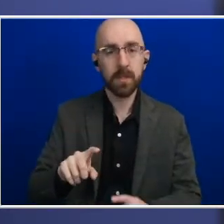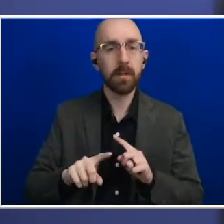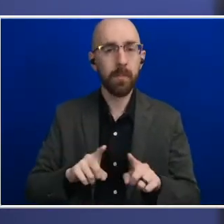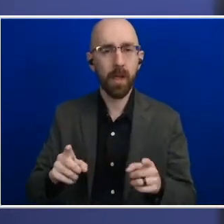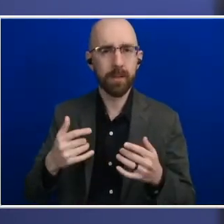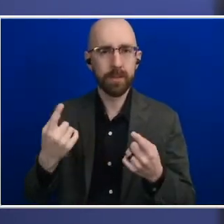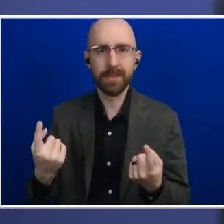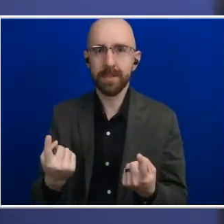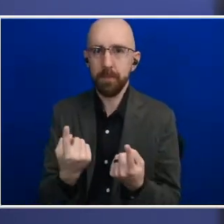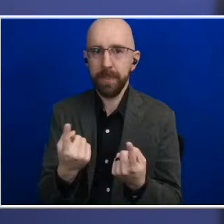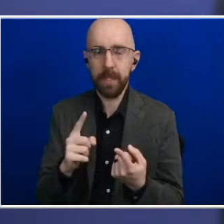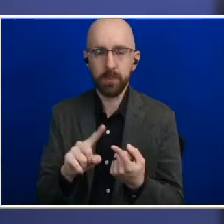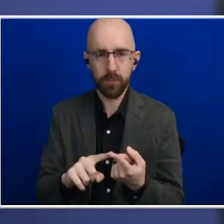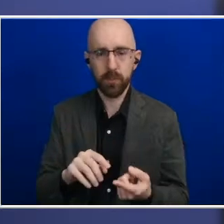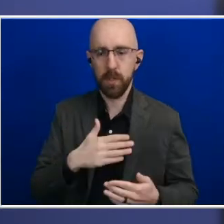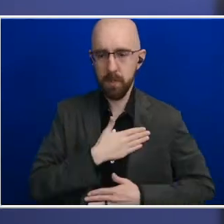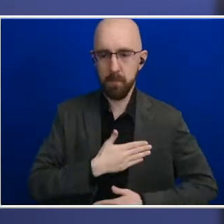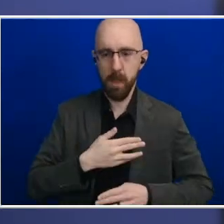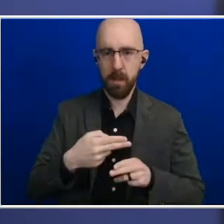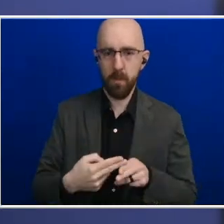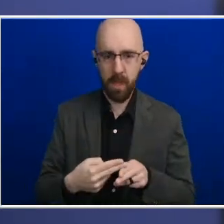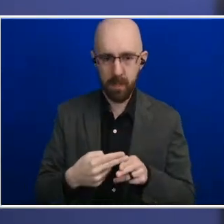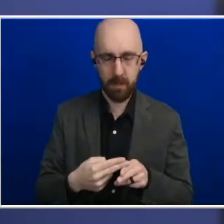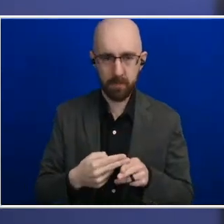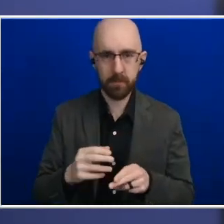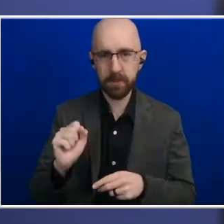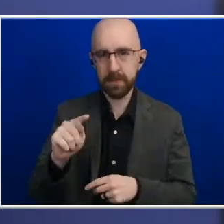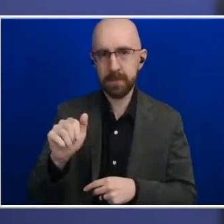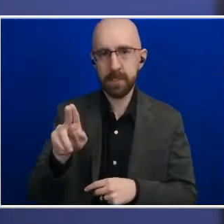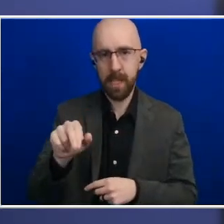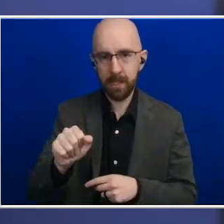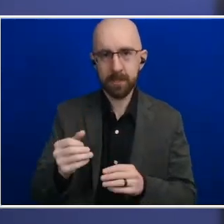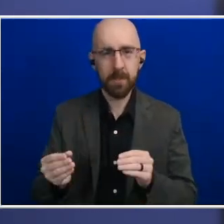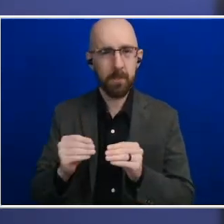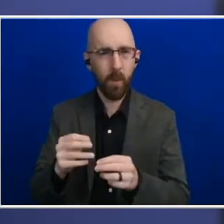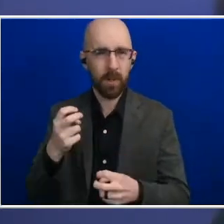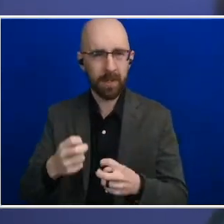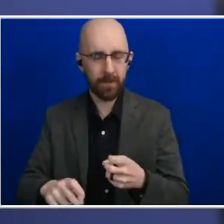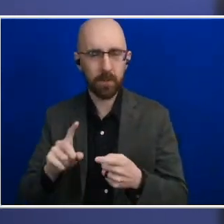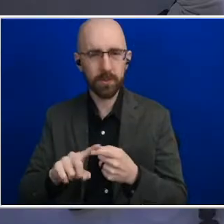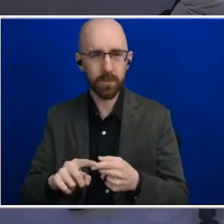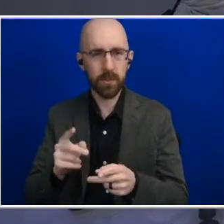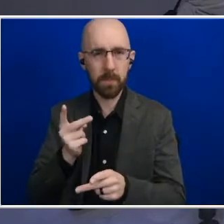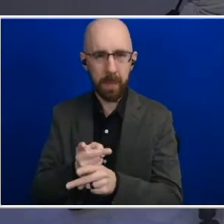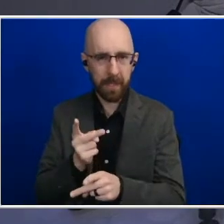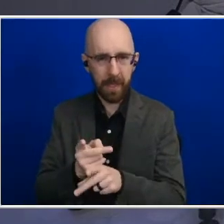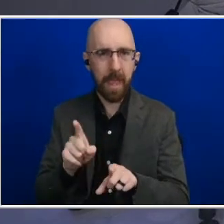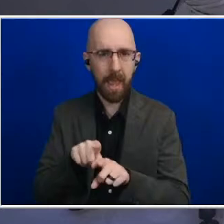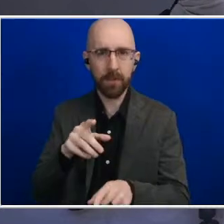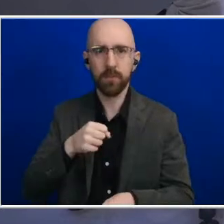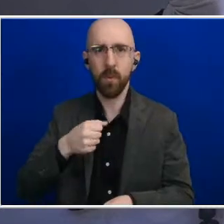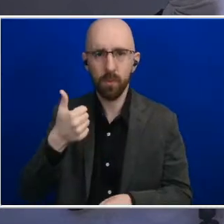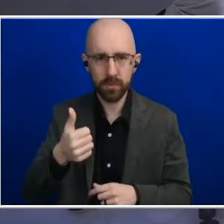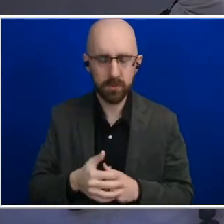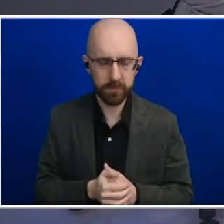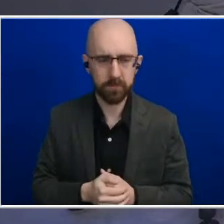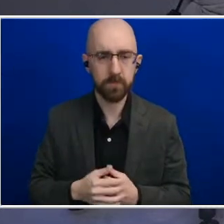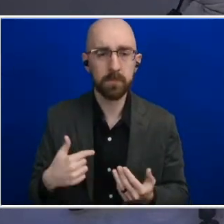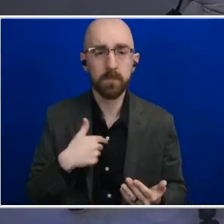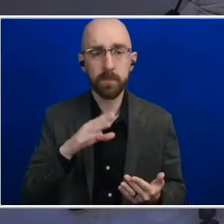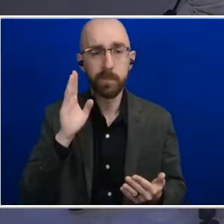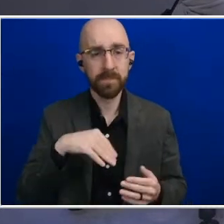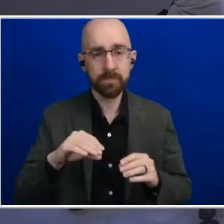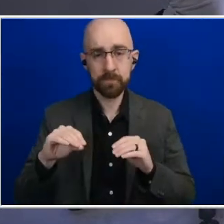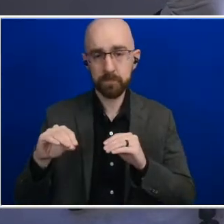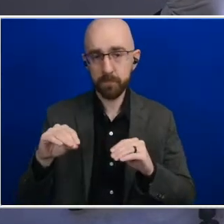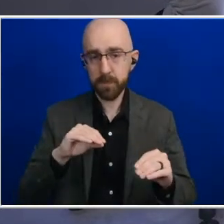body weight status being more difficult to maintain as you get older. And we know that movement and insulin